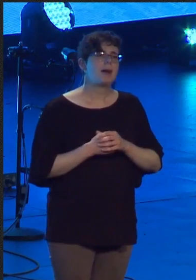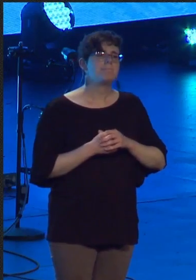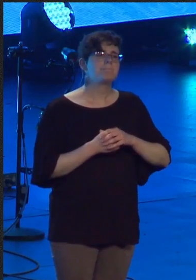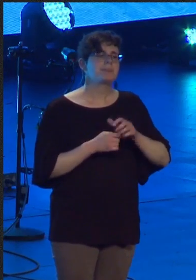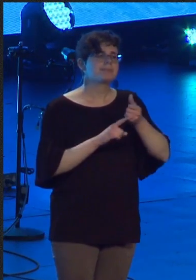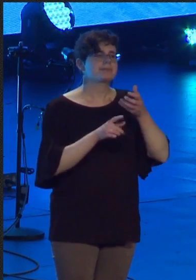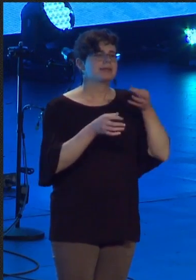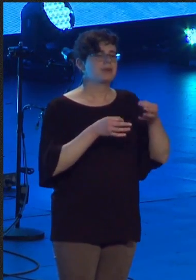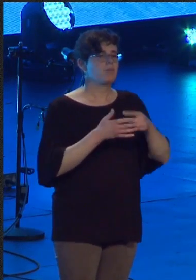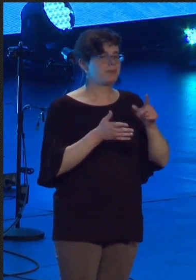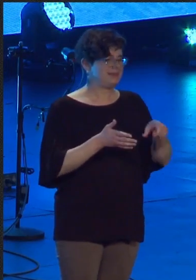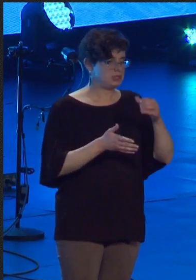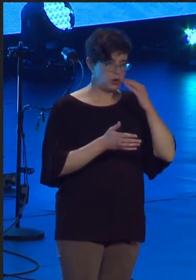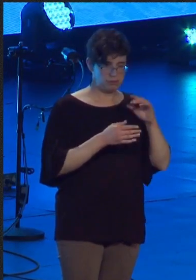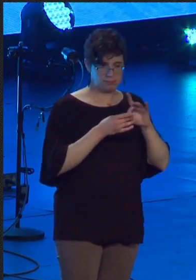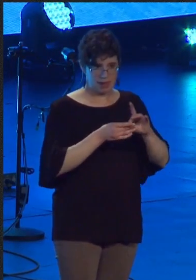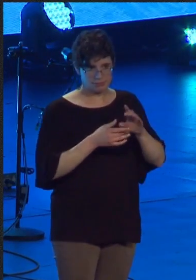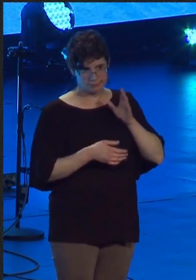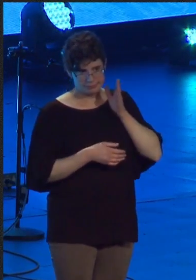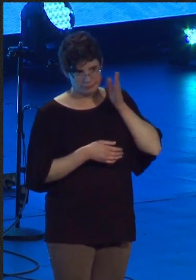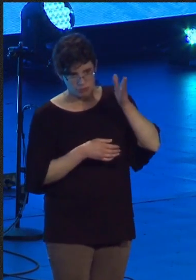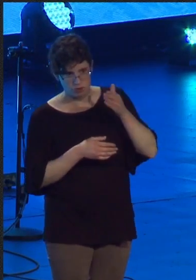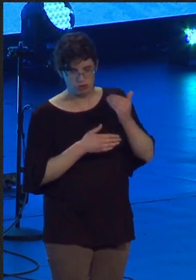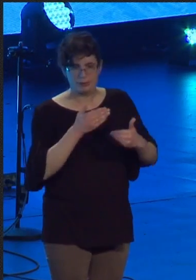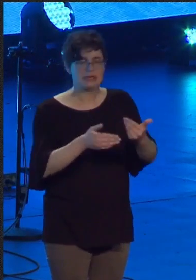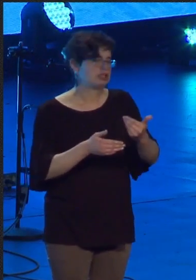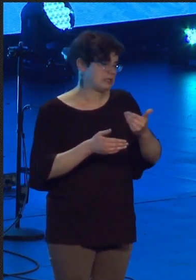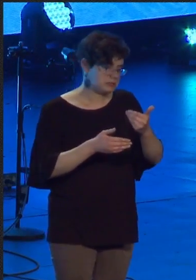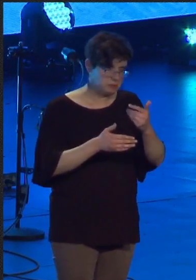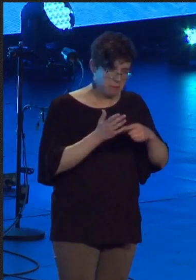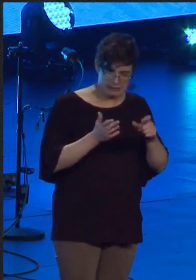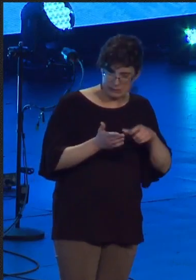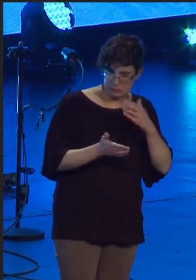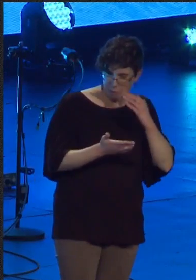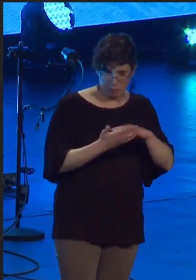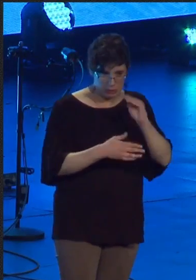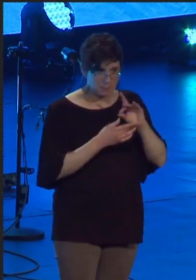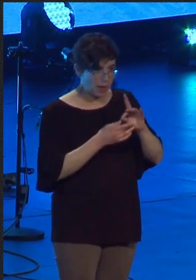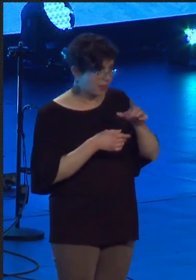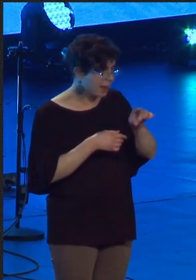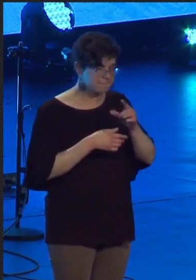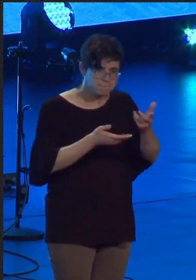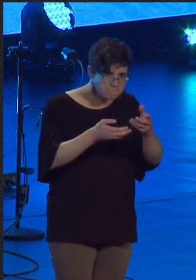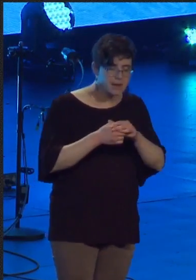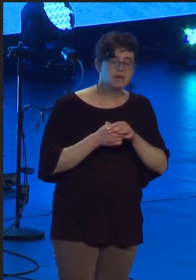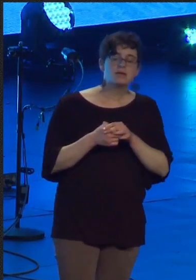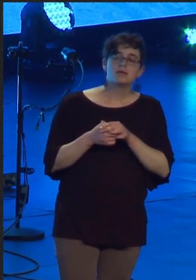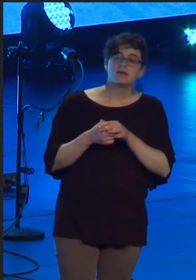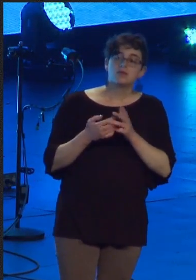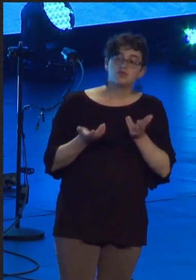about the next generation and what your experience is over the last couple of years with this younger generation that is trying to pursue Christ.